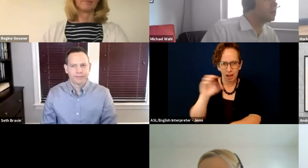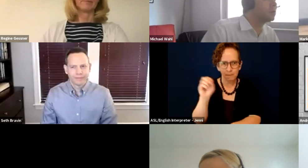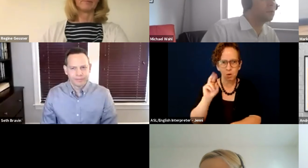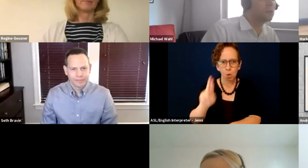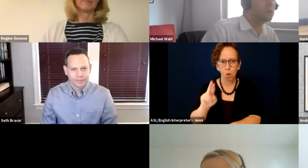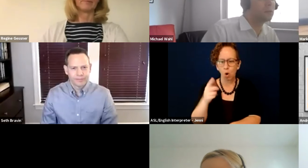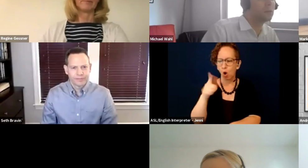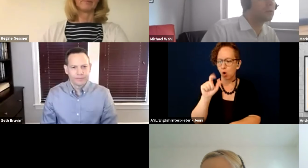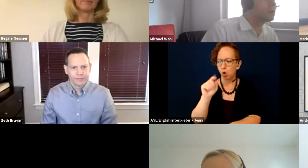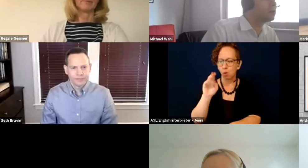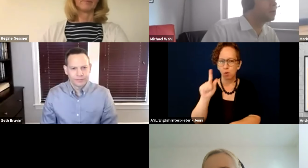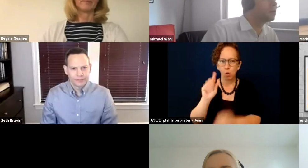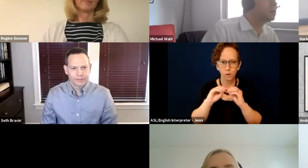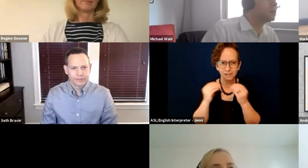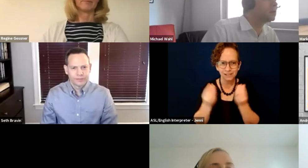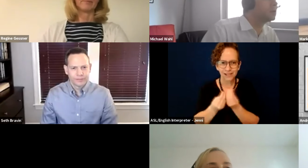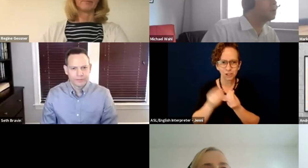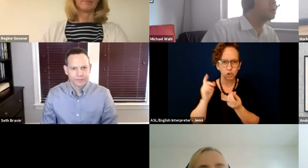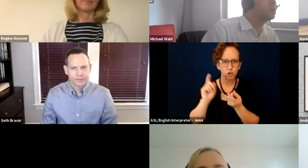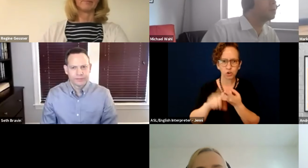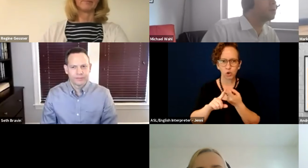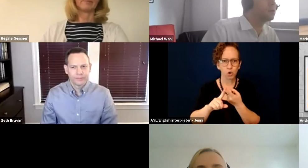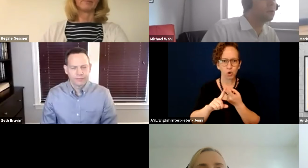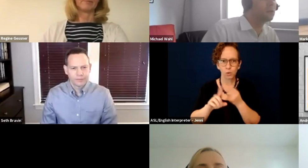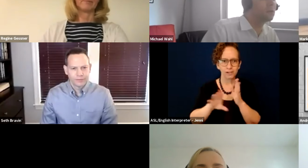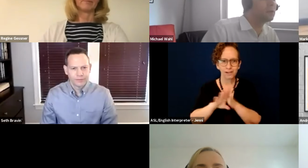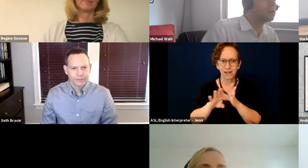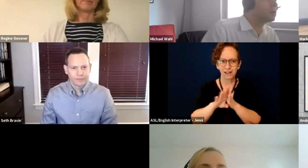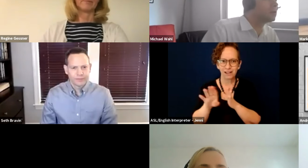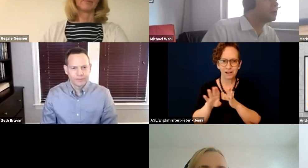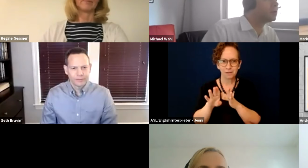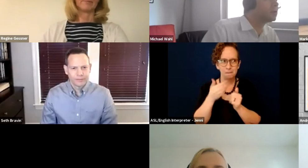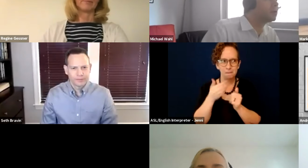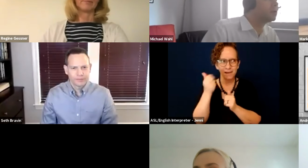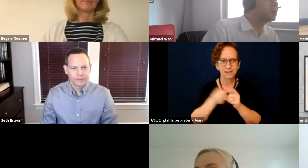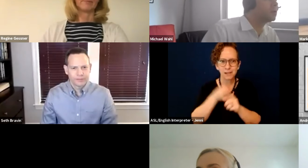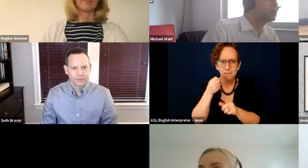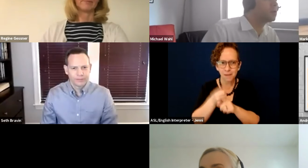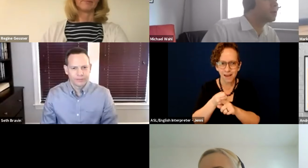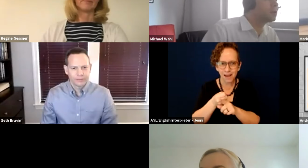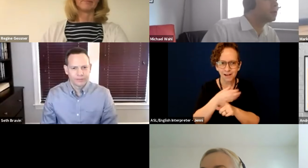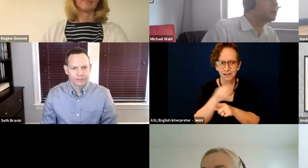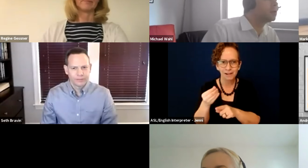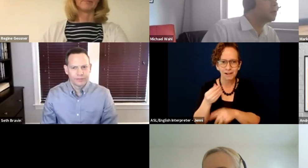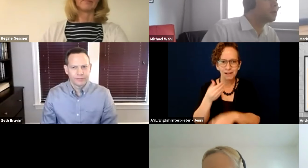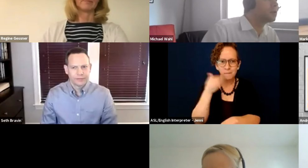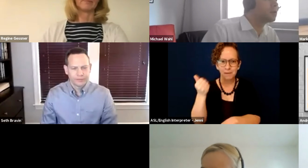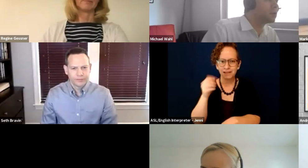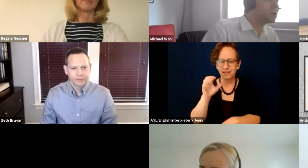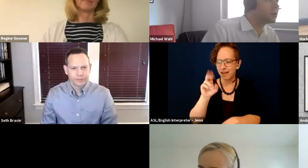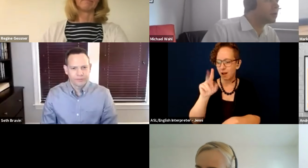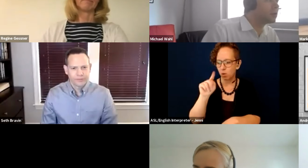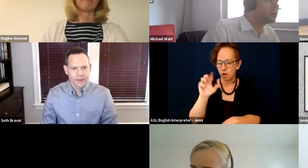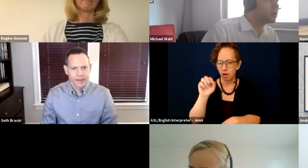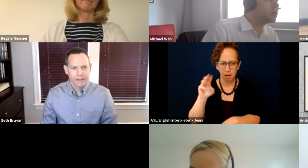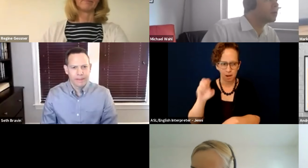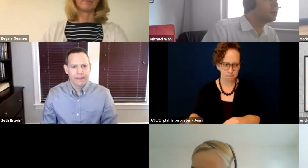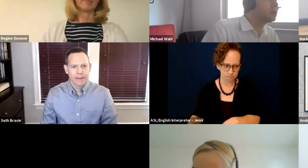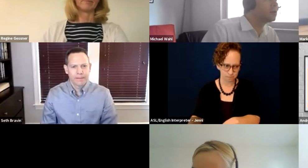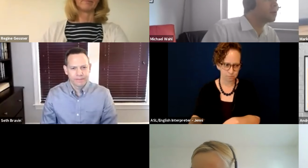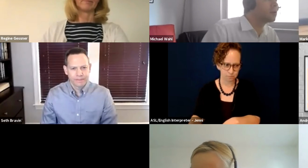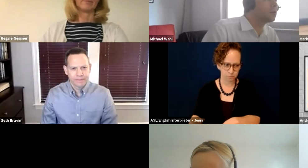global organization to develop the greatest impact and the greatest outcome?